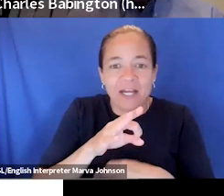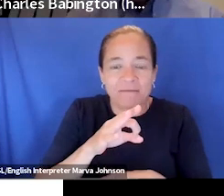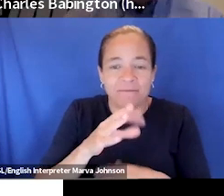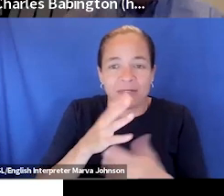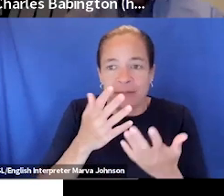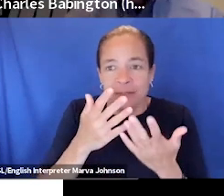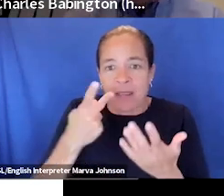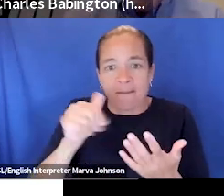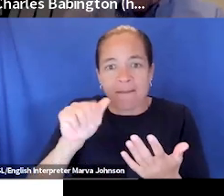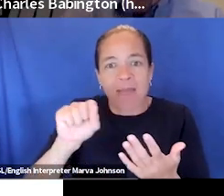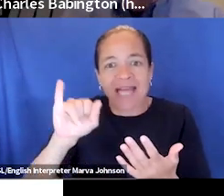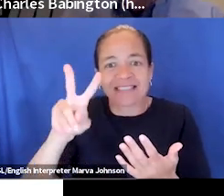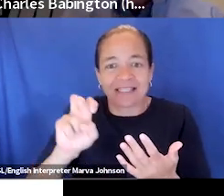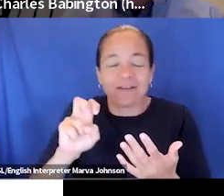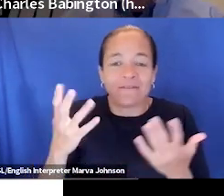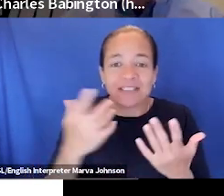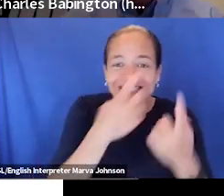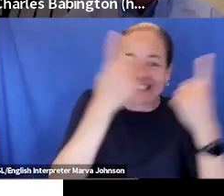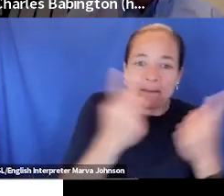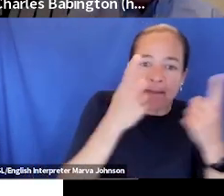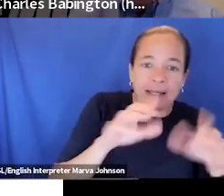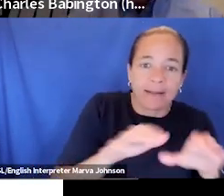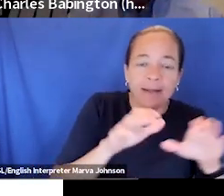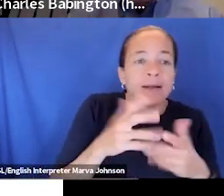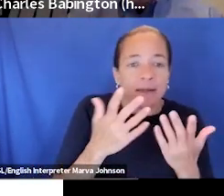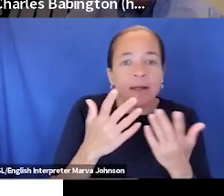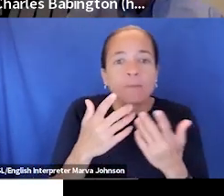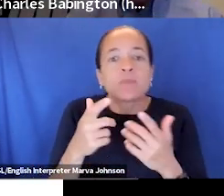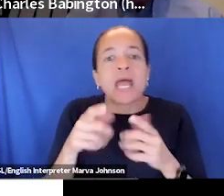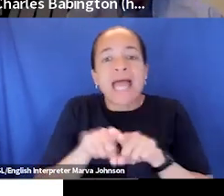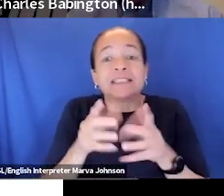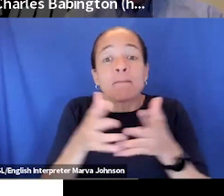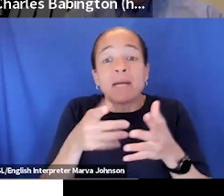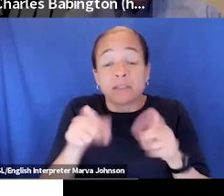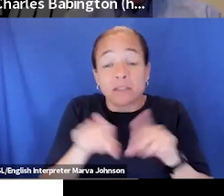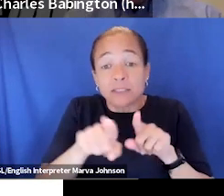was. Did some passive voice slip through? Yeah, but as much as you can,